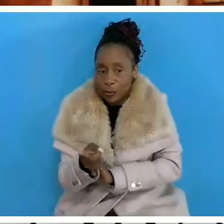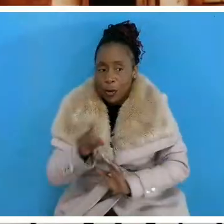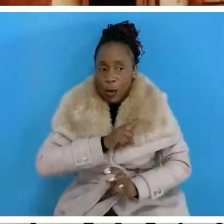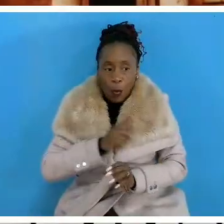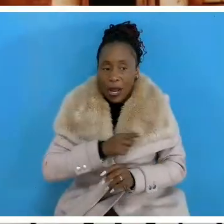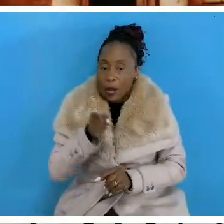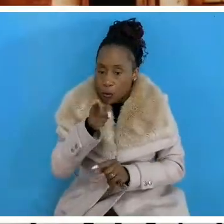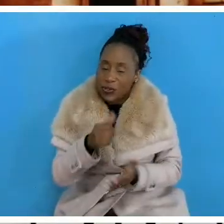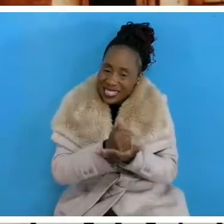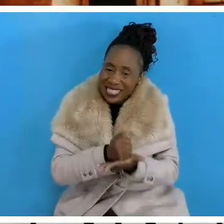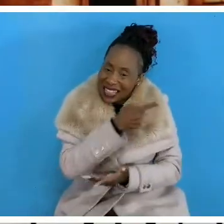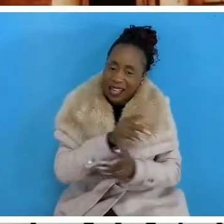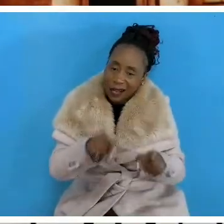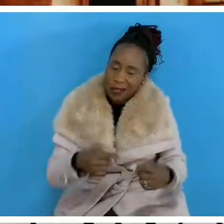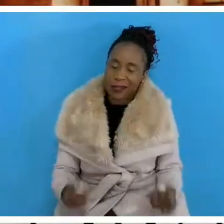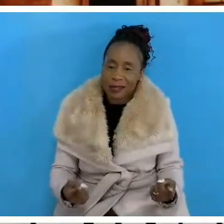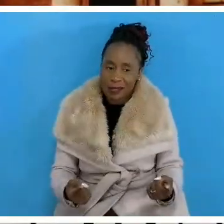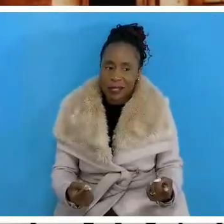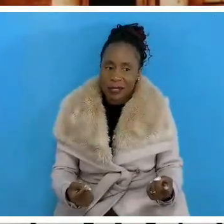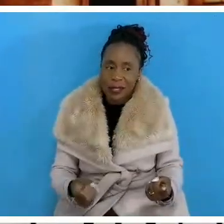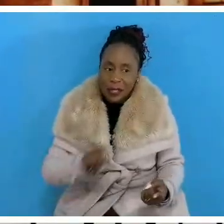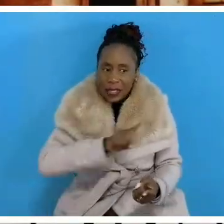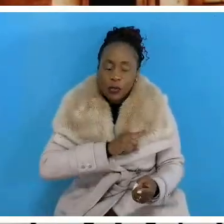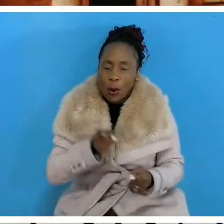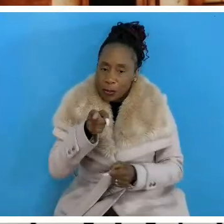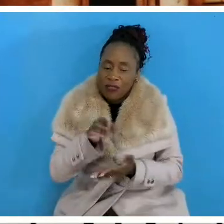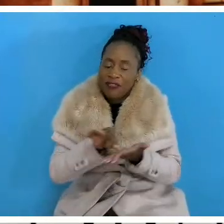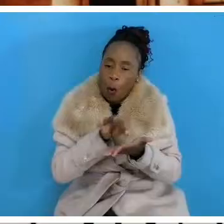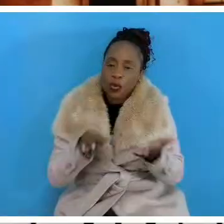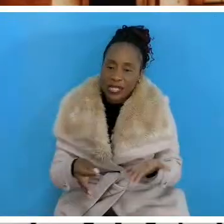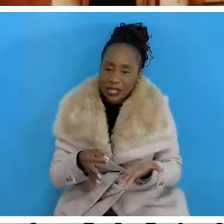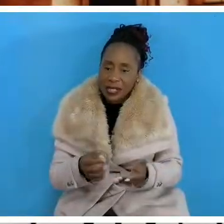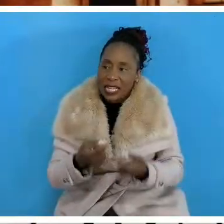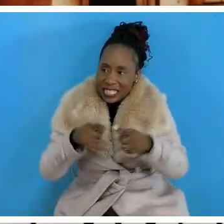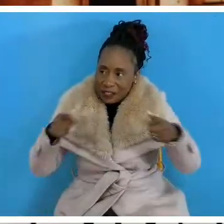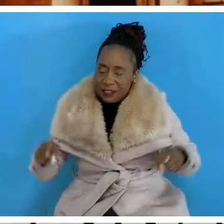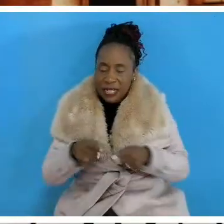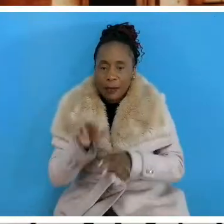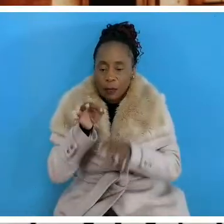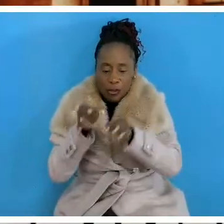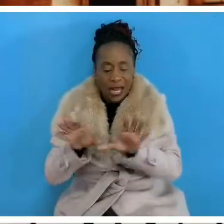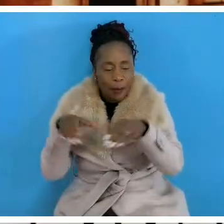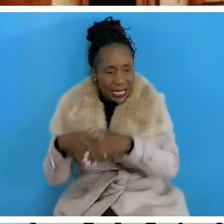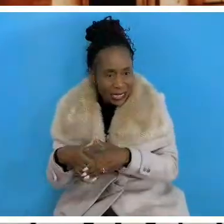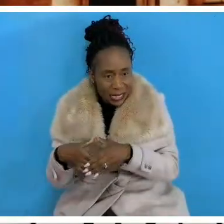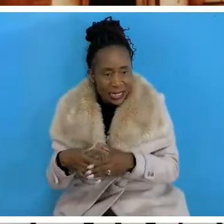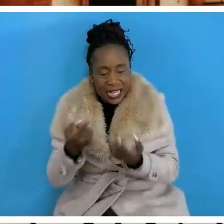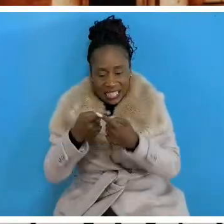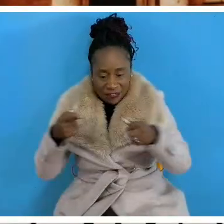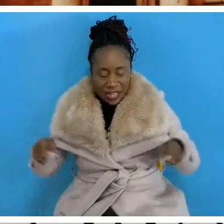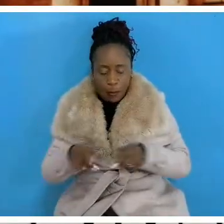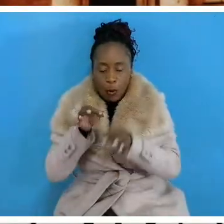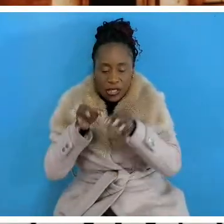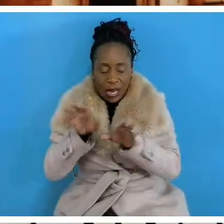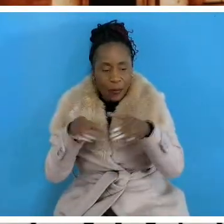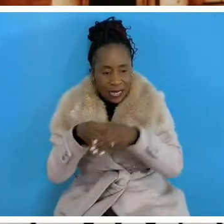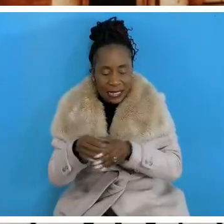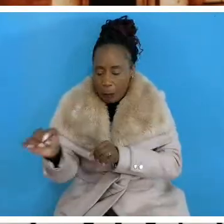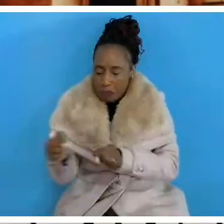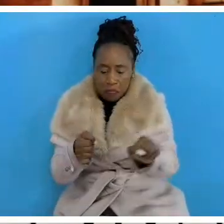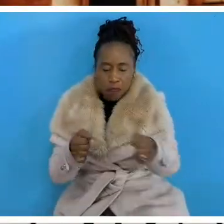can't be sitting there. So that is why you vote for different parties. And different parties